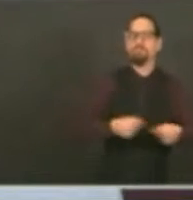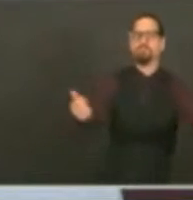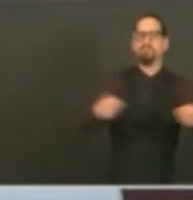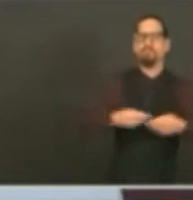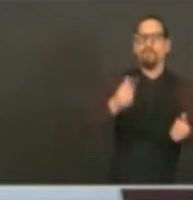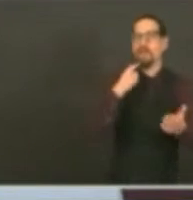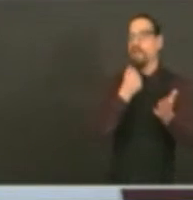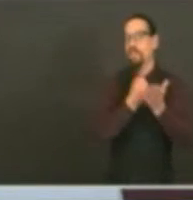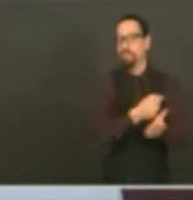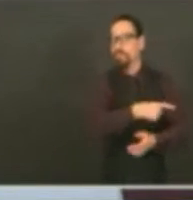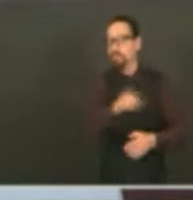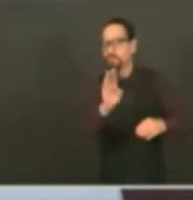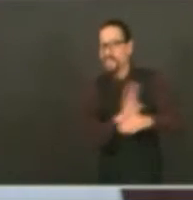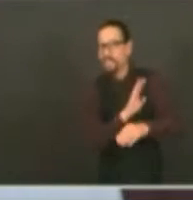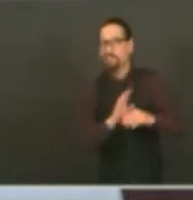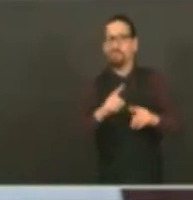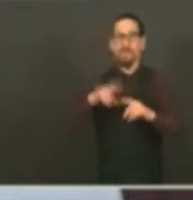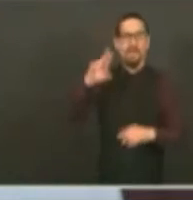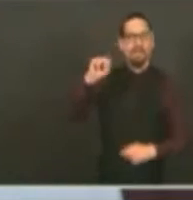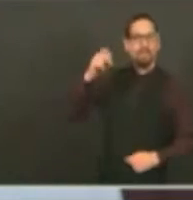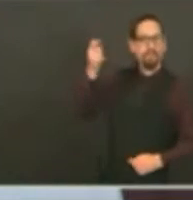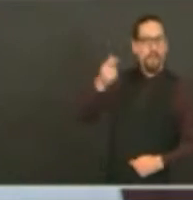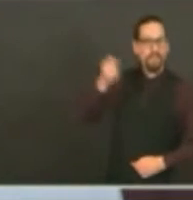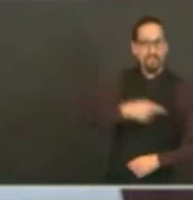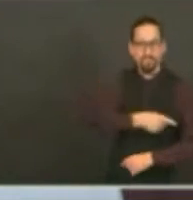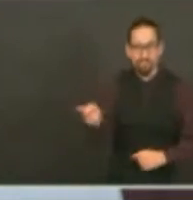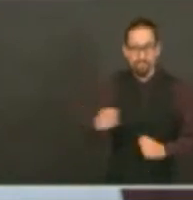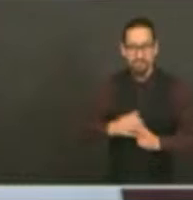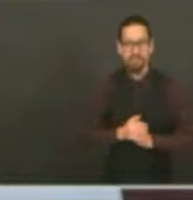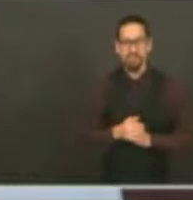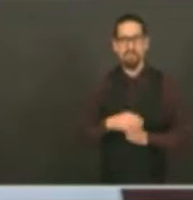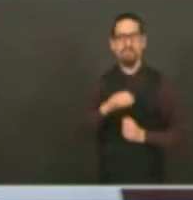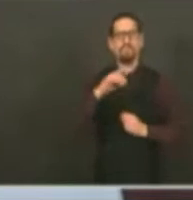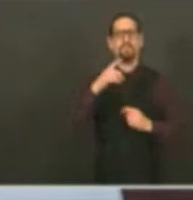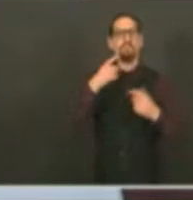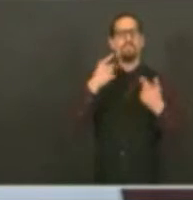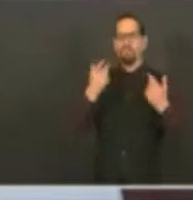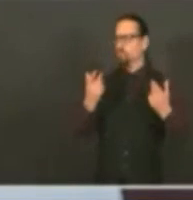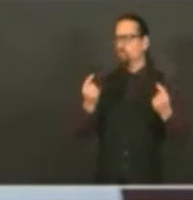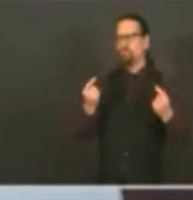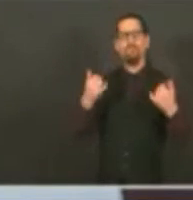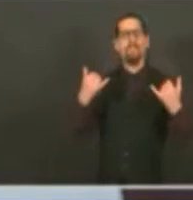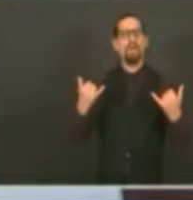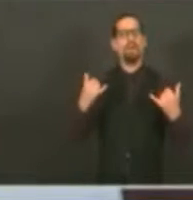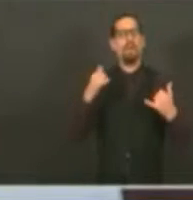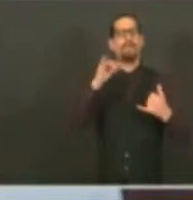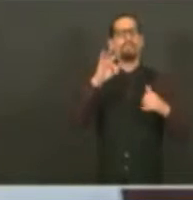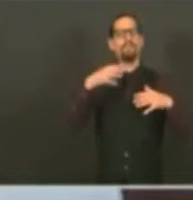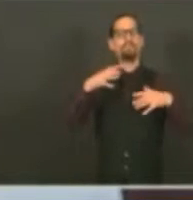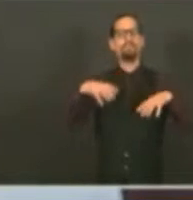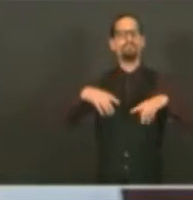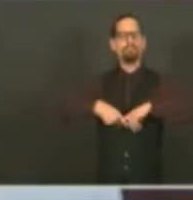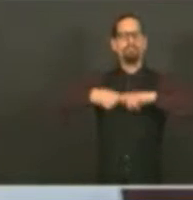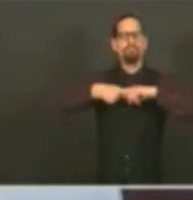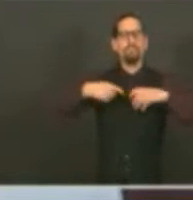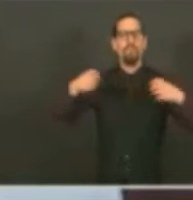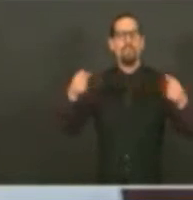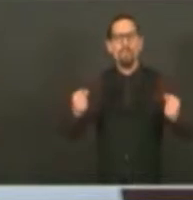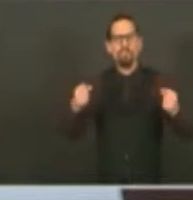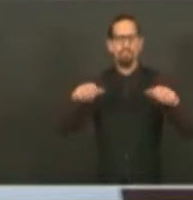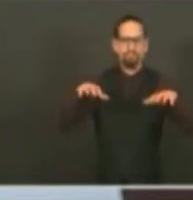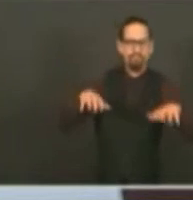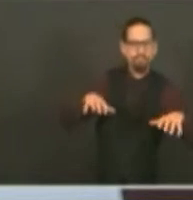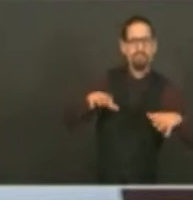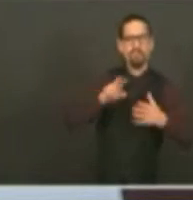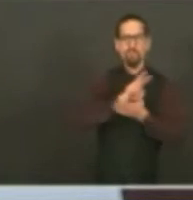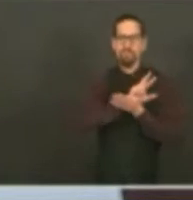pause. And because I want to give everyone an opportunity to plan, I'd like to share with you what that will